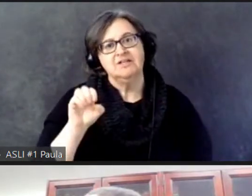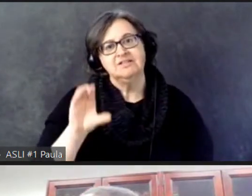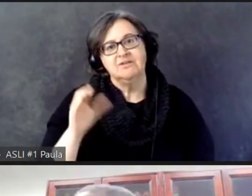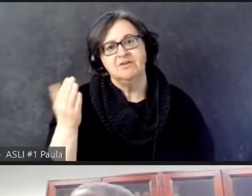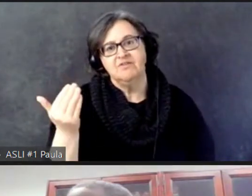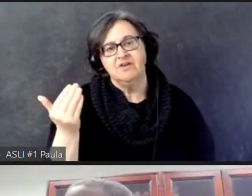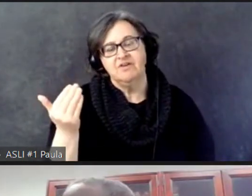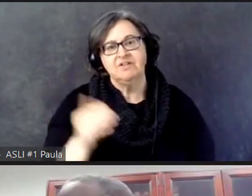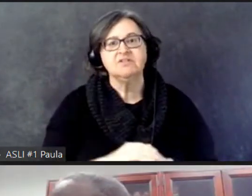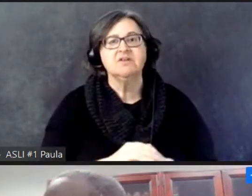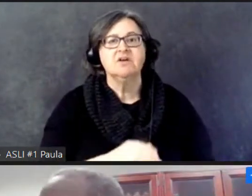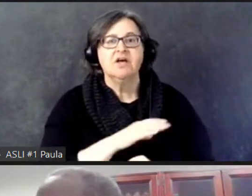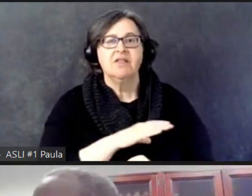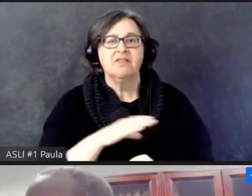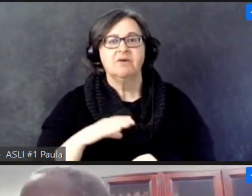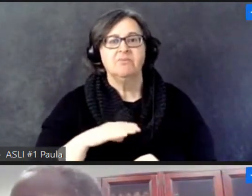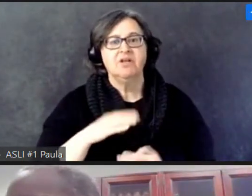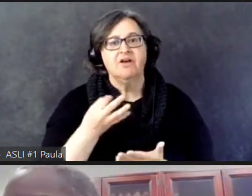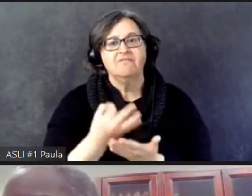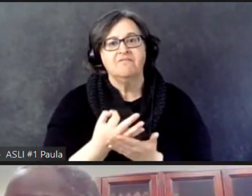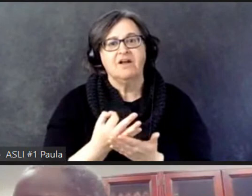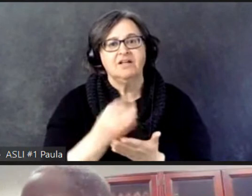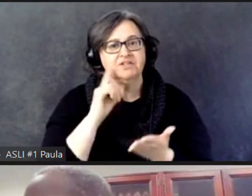of the Committee on Finance, Audit, and Budget.